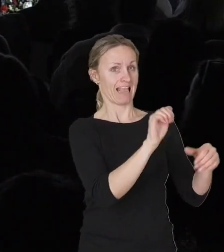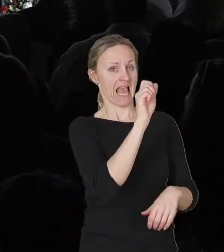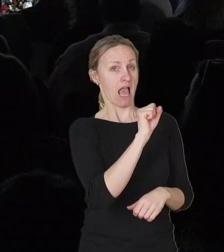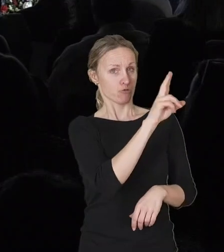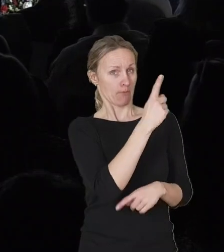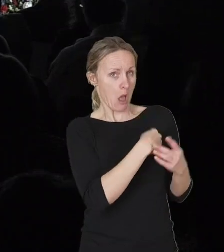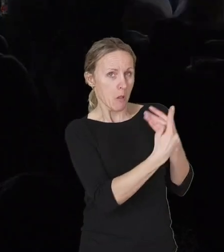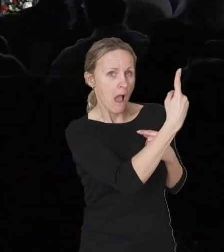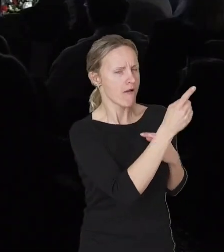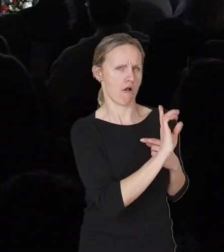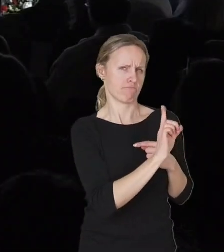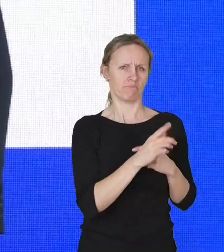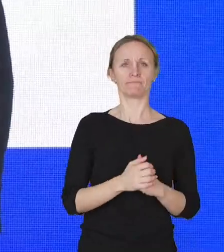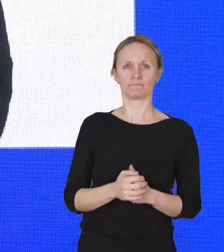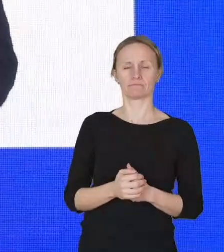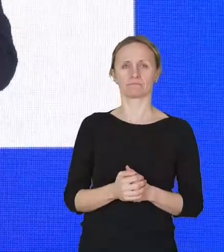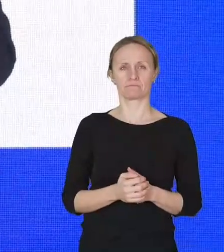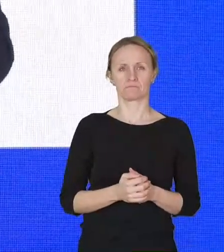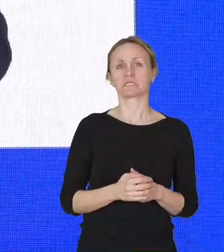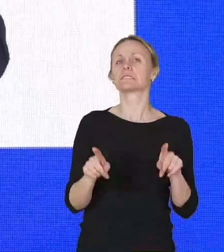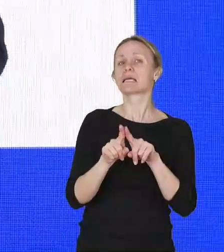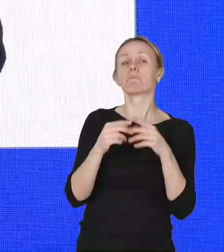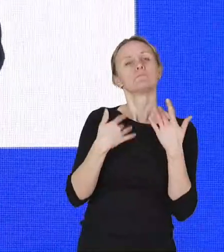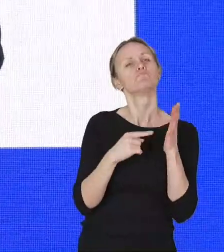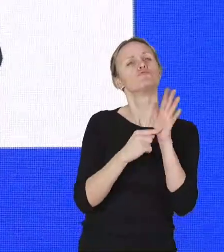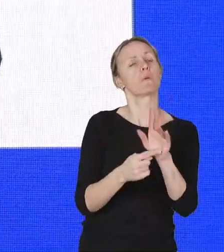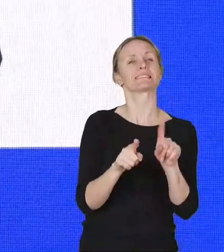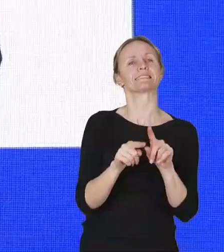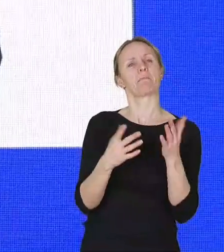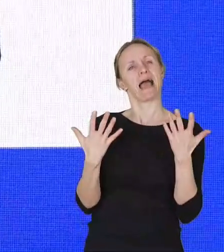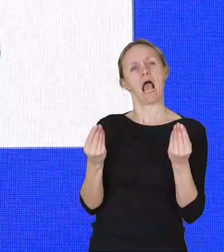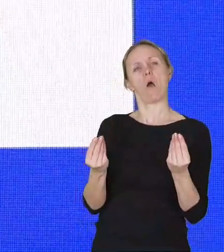The gold plating is one, but even if you have